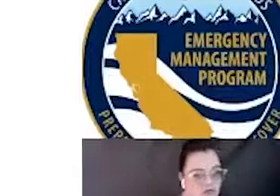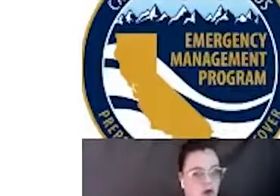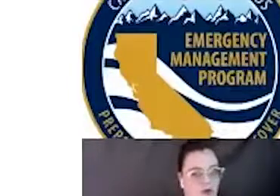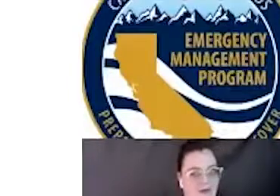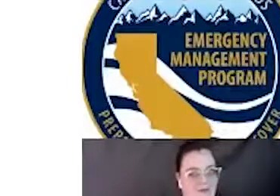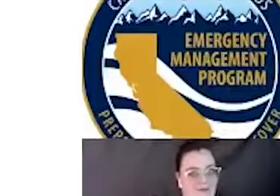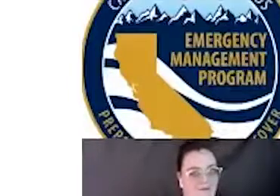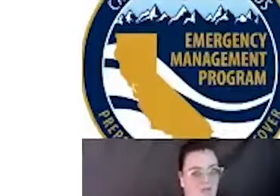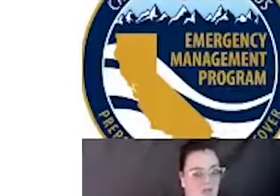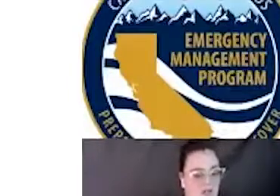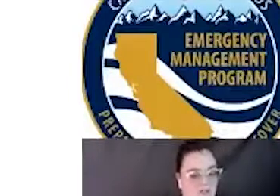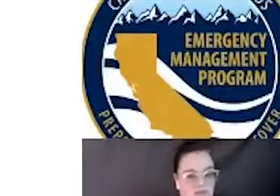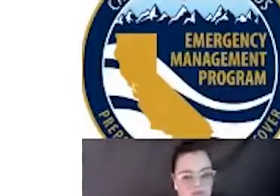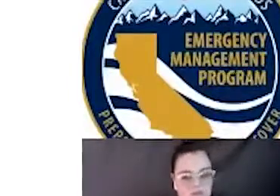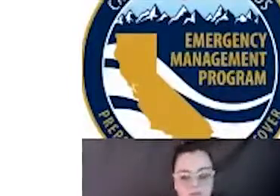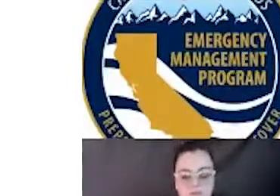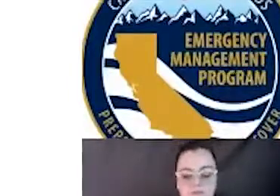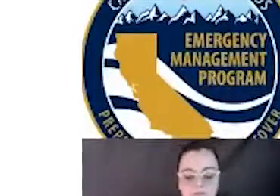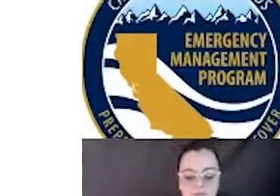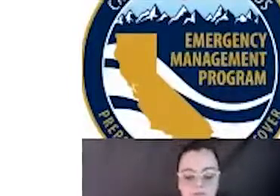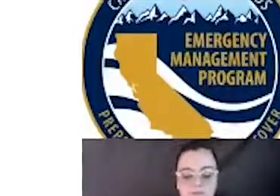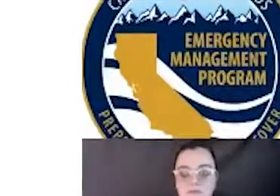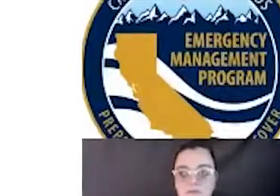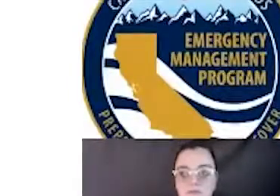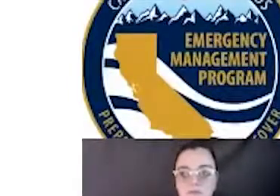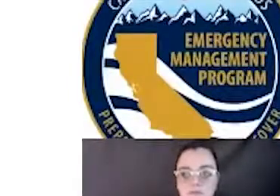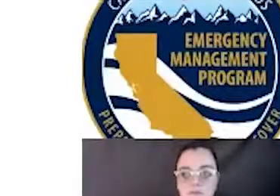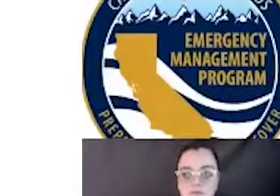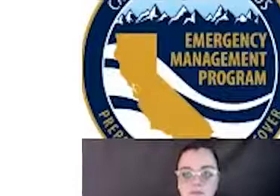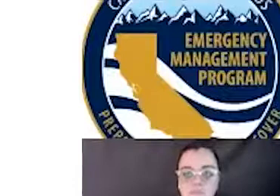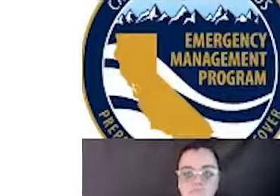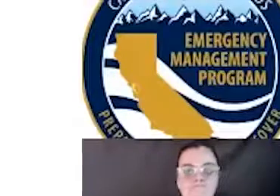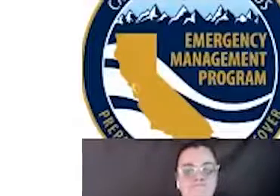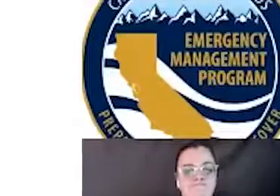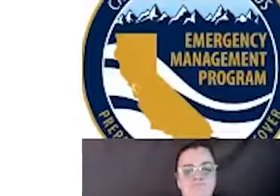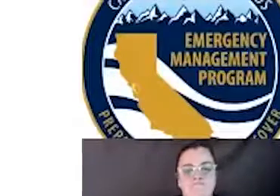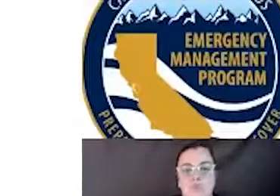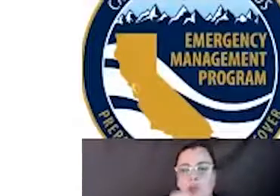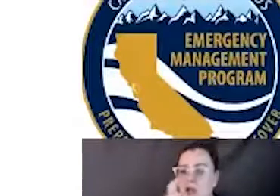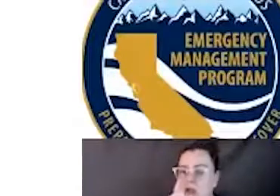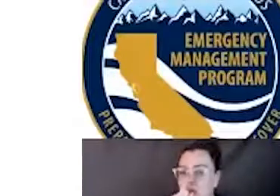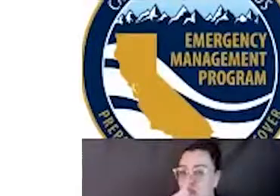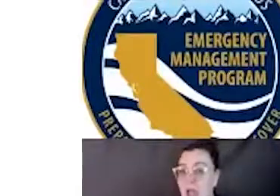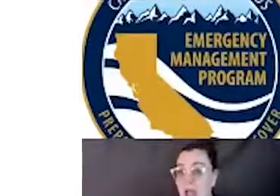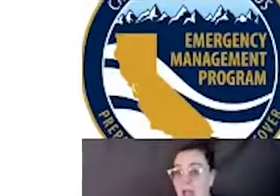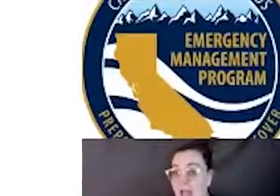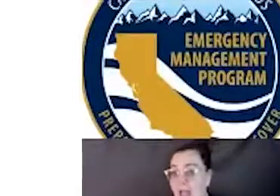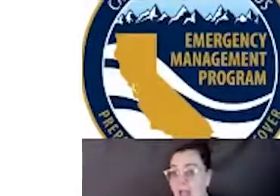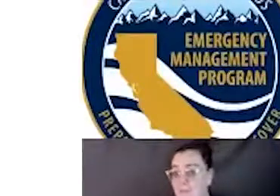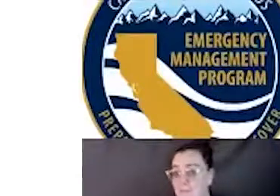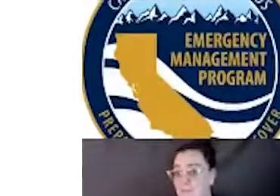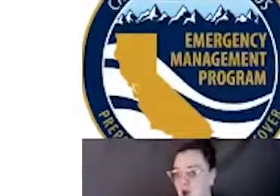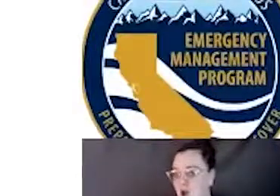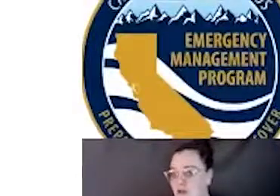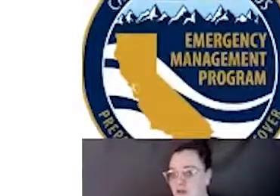apps? I can't really speak to how the app works. Unfortunately, I'm actually on the ShakeAlert side of things, which doesn't